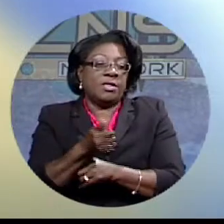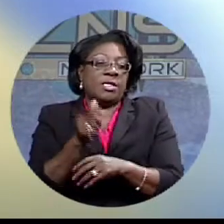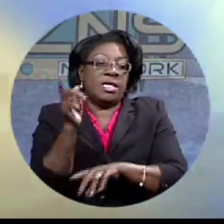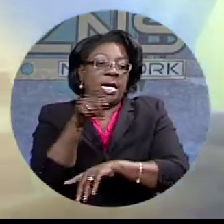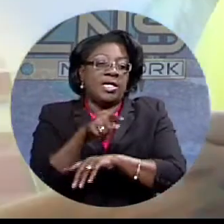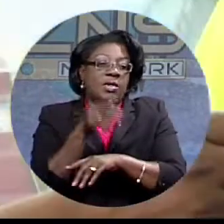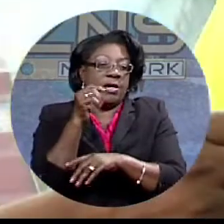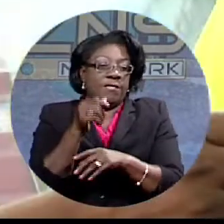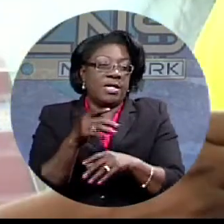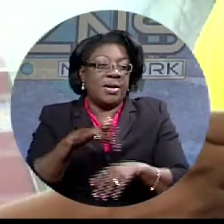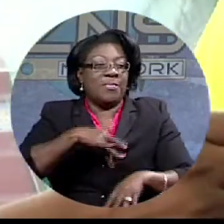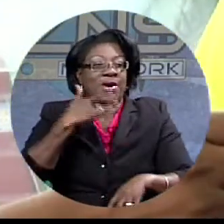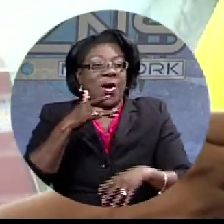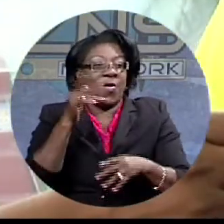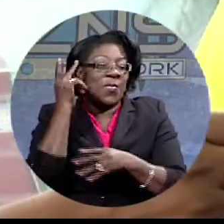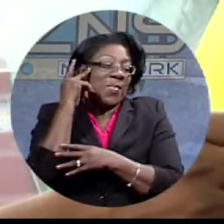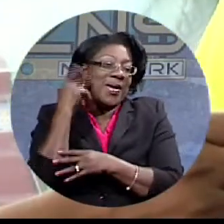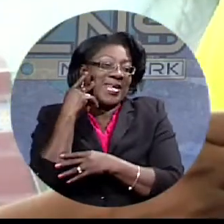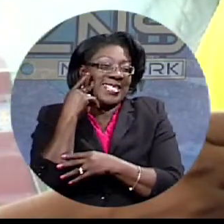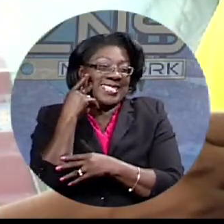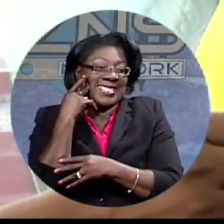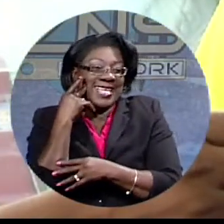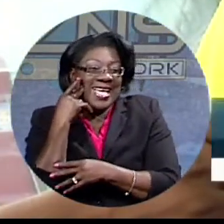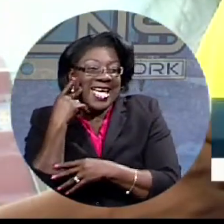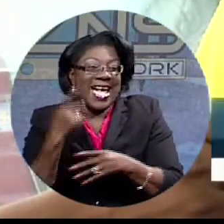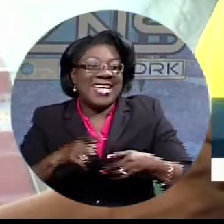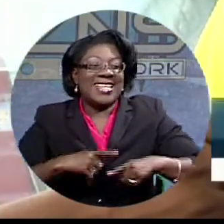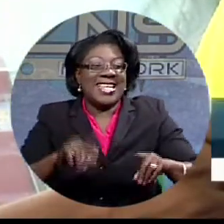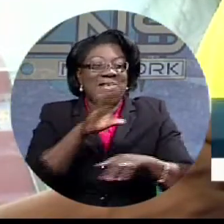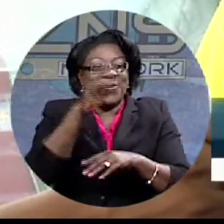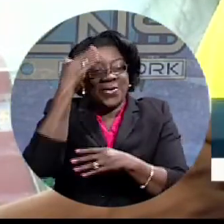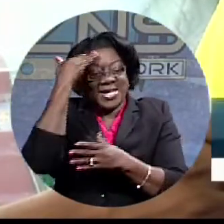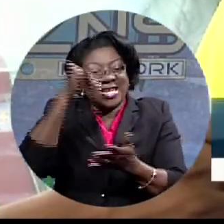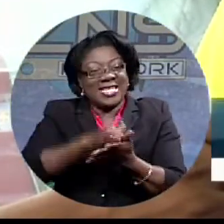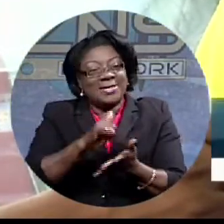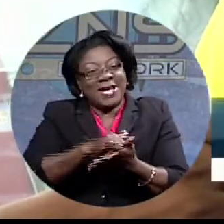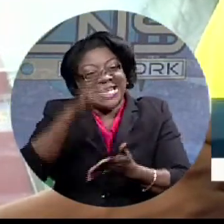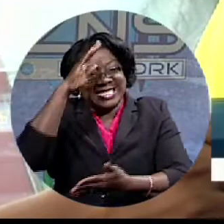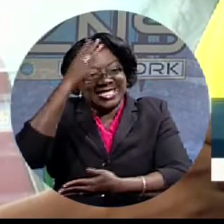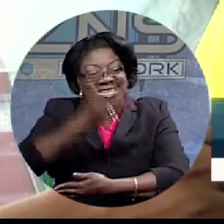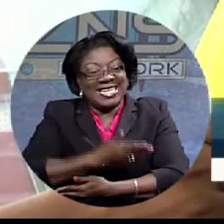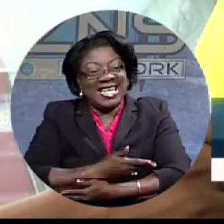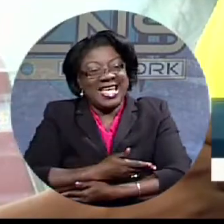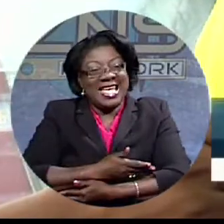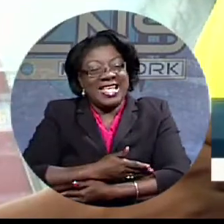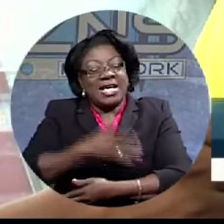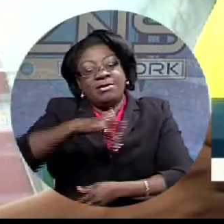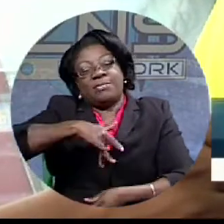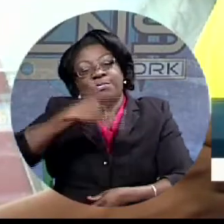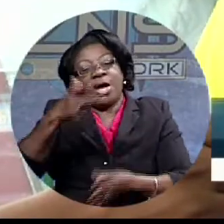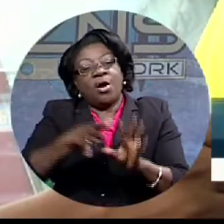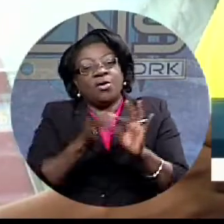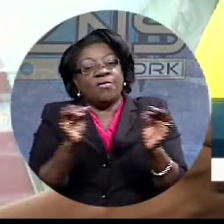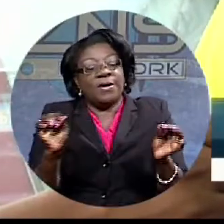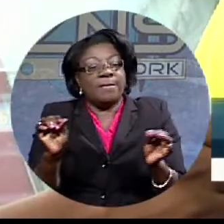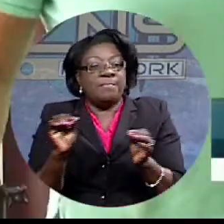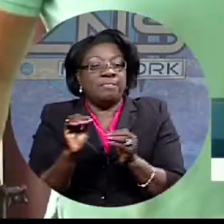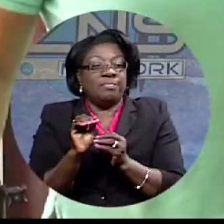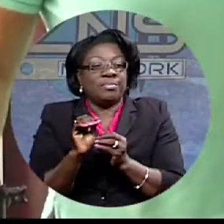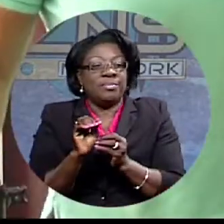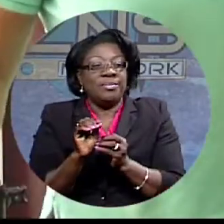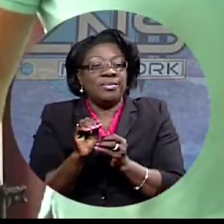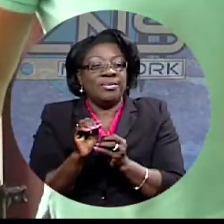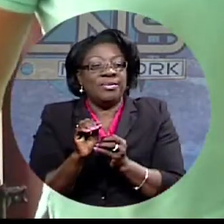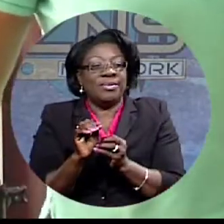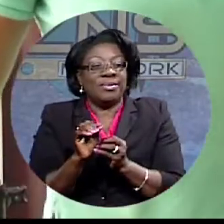parents. I couldn't hold it back. I had to let him know that's my boy, and I was proud of him and Cameron. They pulled through. They